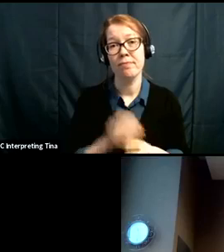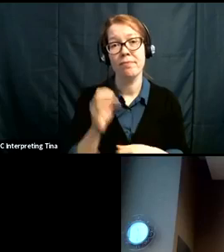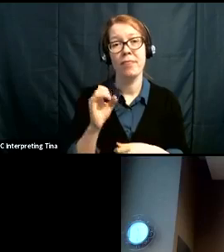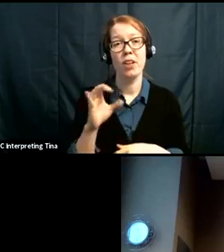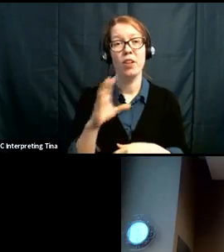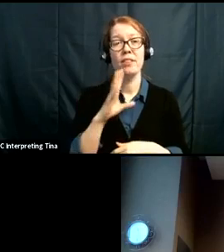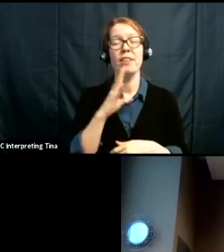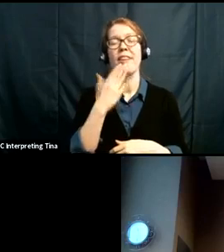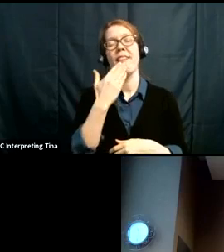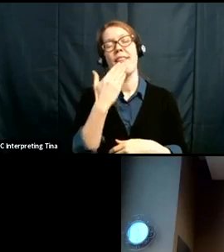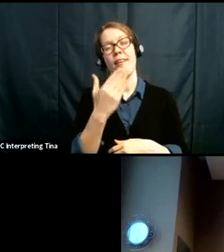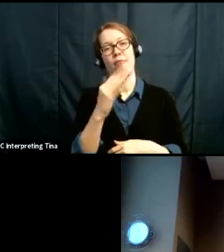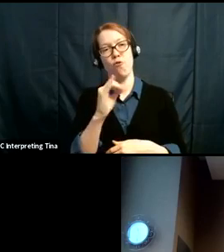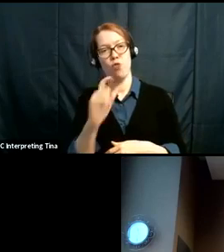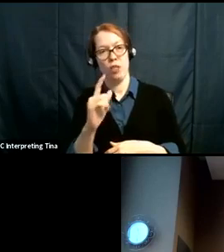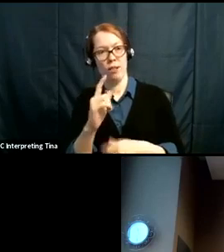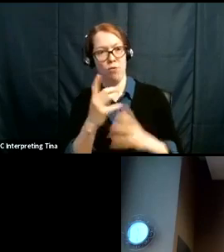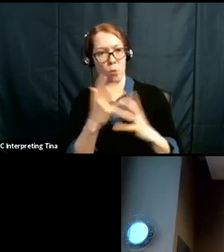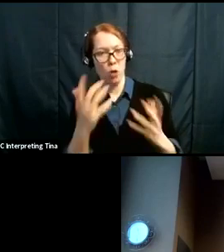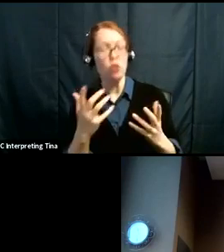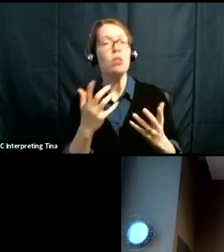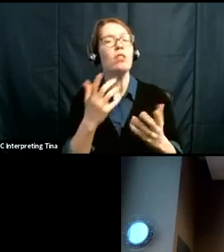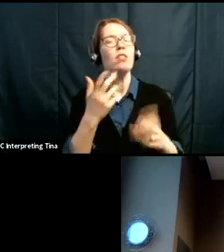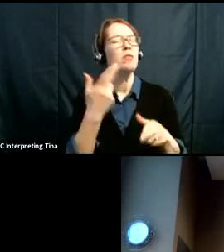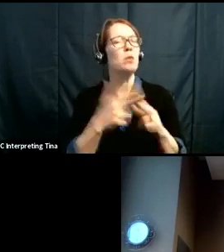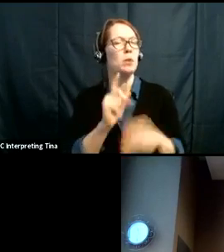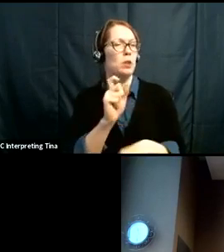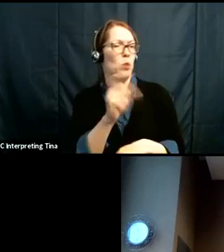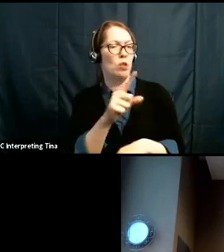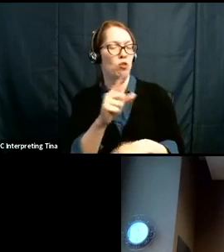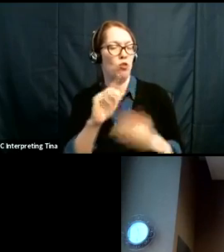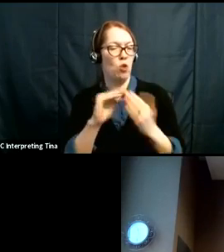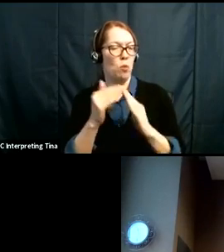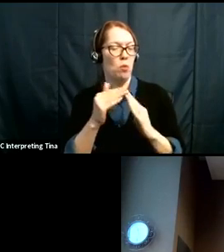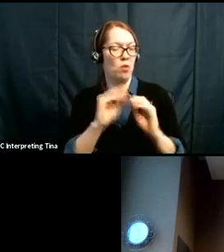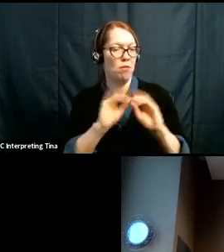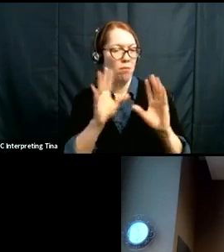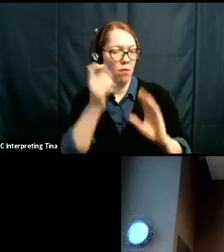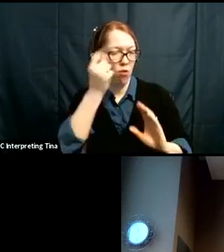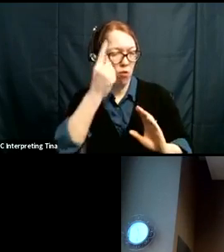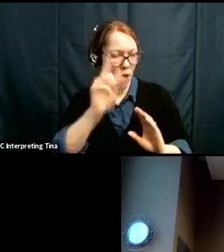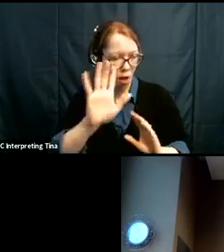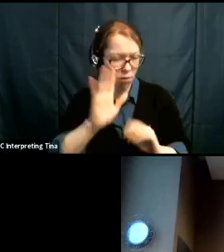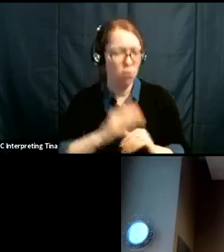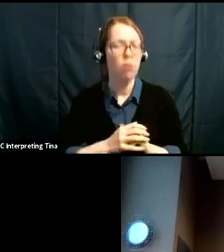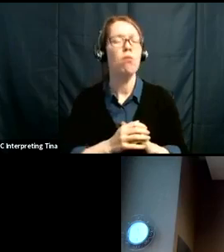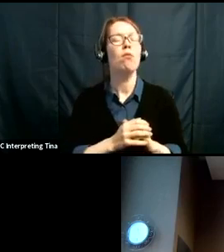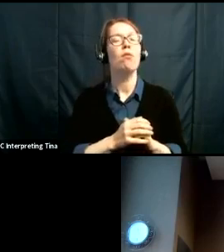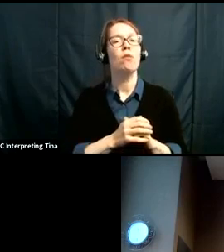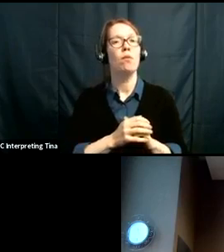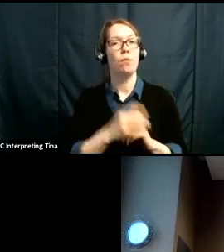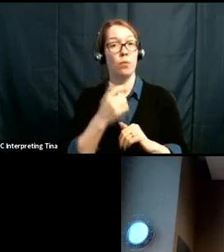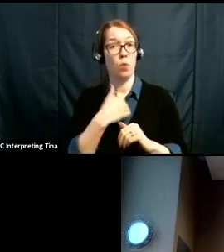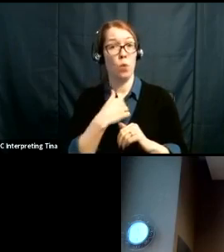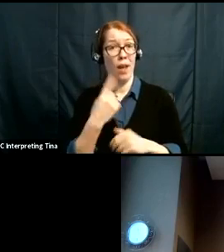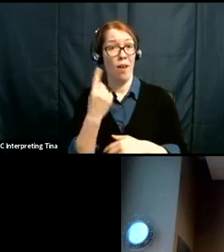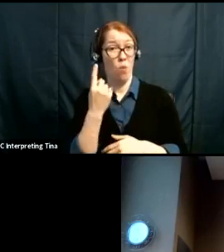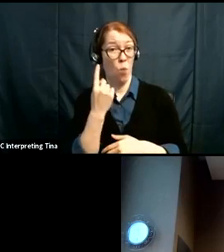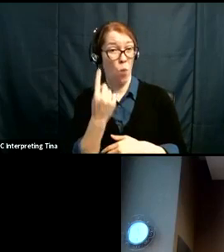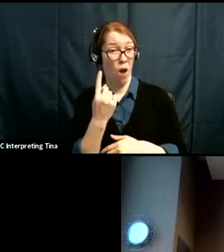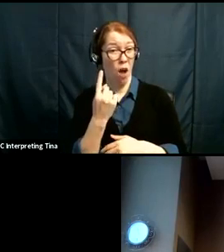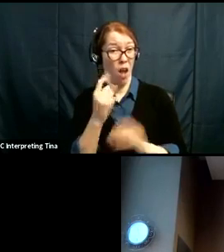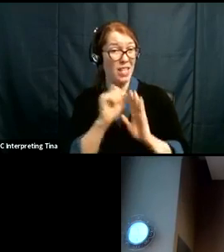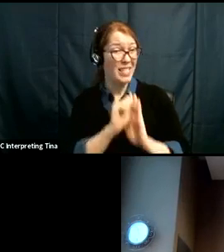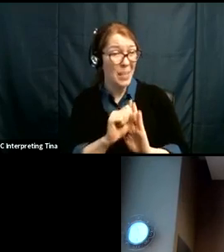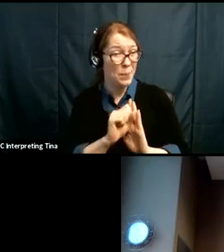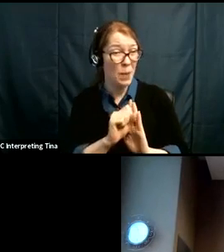Jill, thank you so much. Just a quick question, just so the community understands. Do I just have to have one